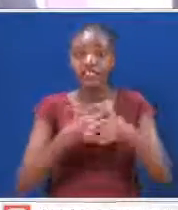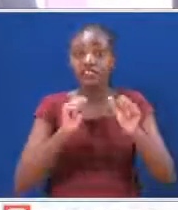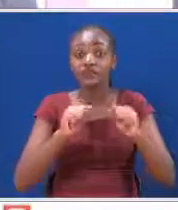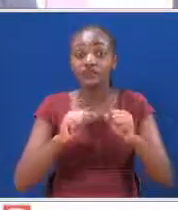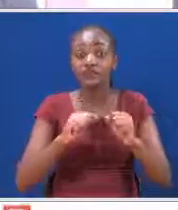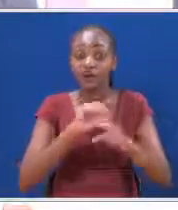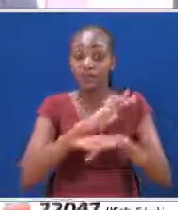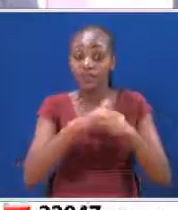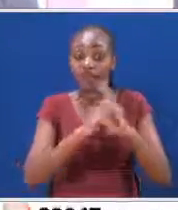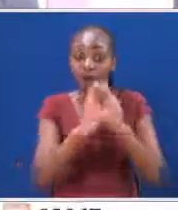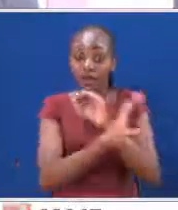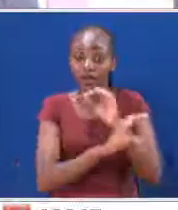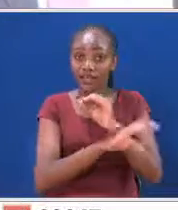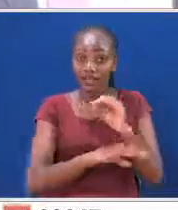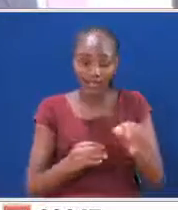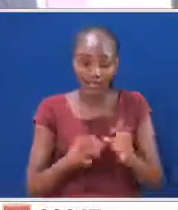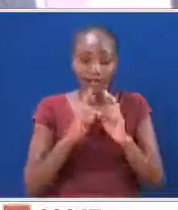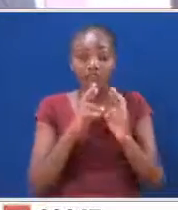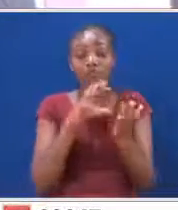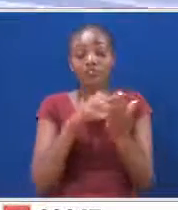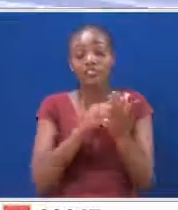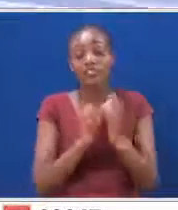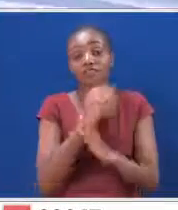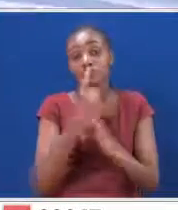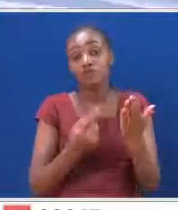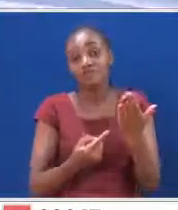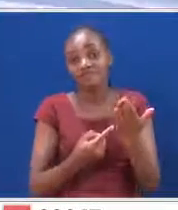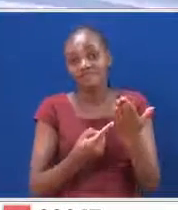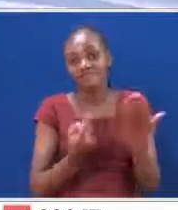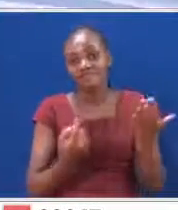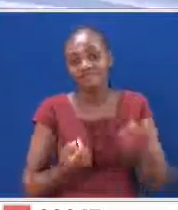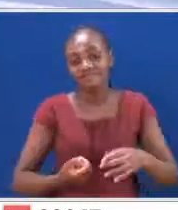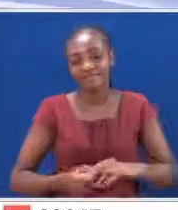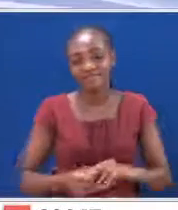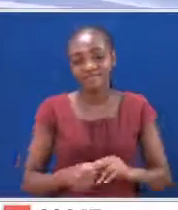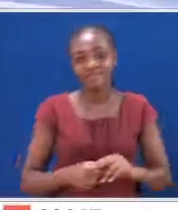Ravine to also file the cases electronically. The rural